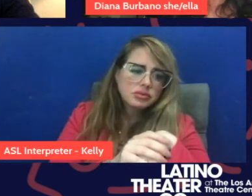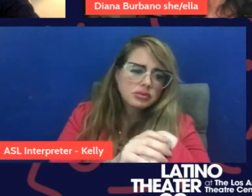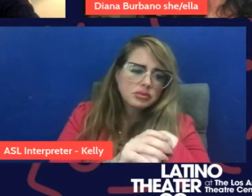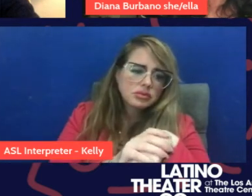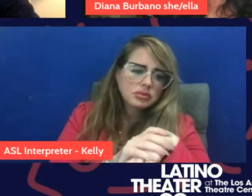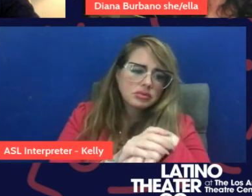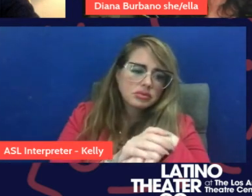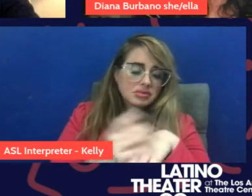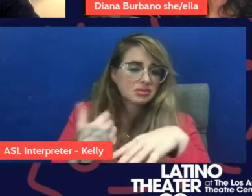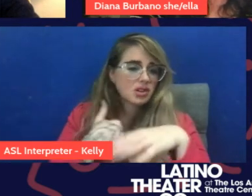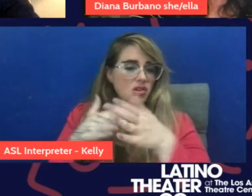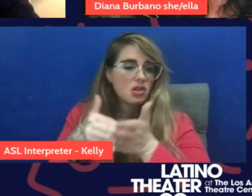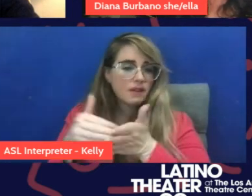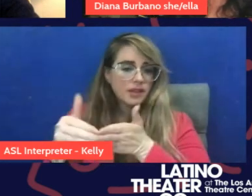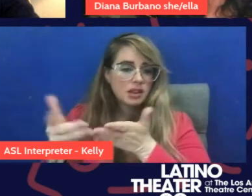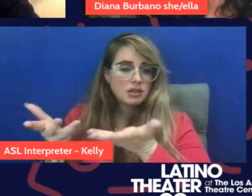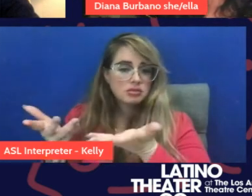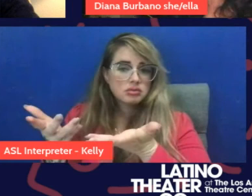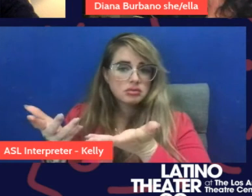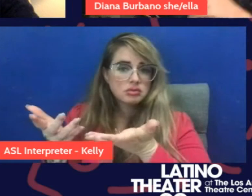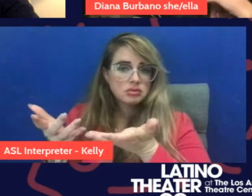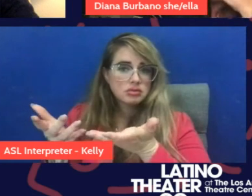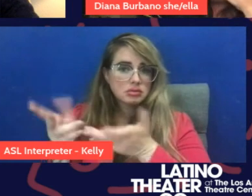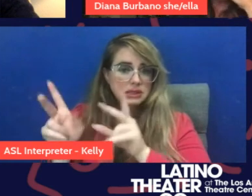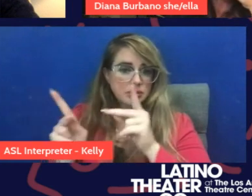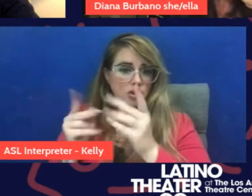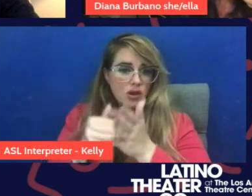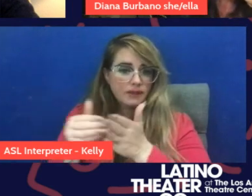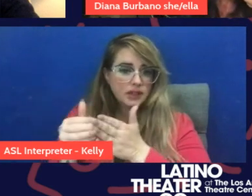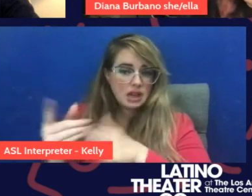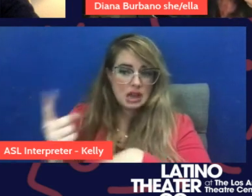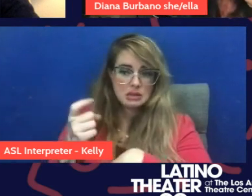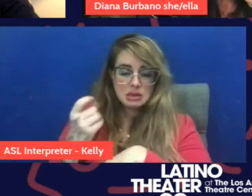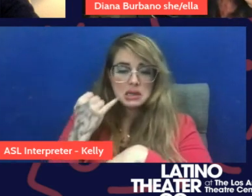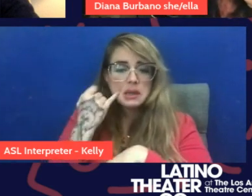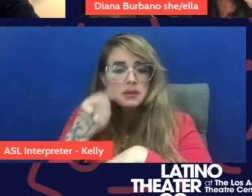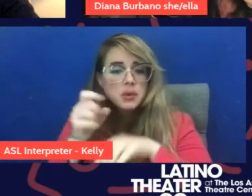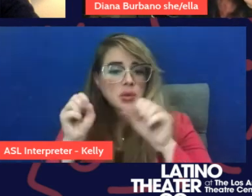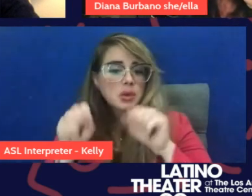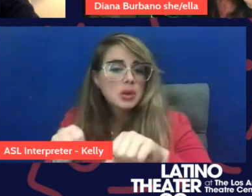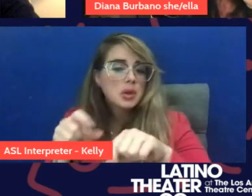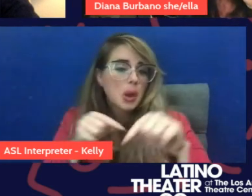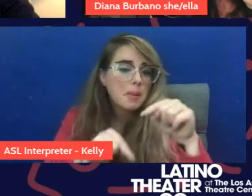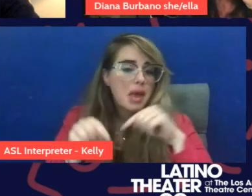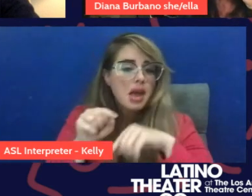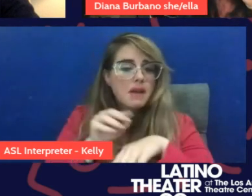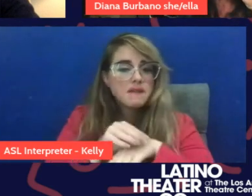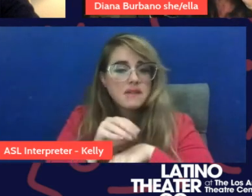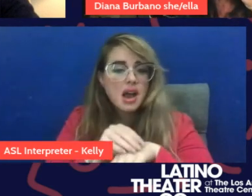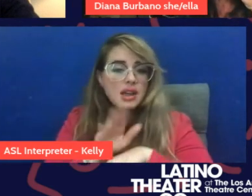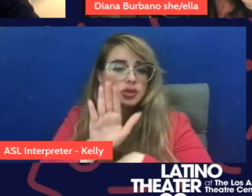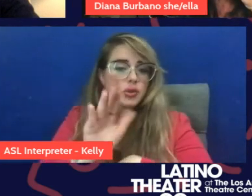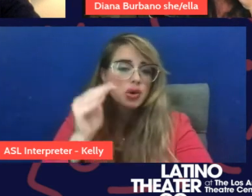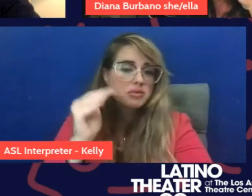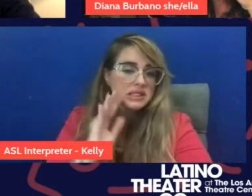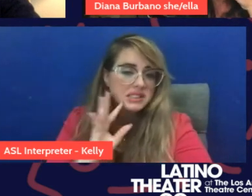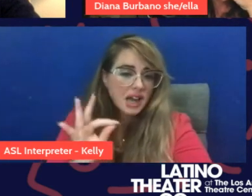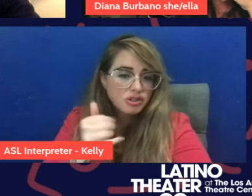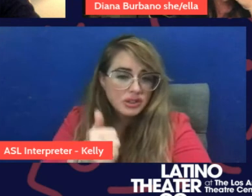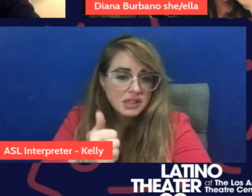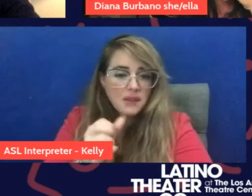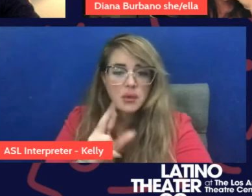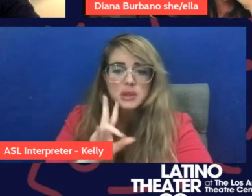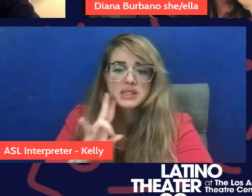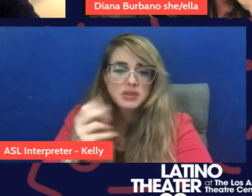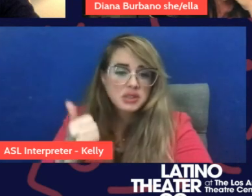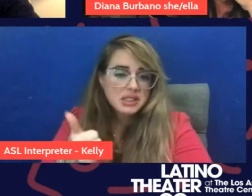I am often asked, you know, if you could go back and like, you know, give advice to your like 9-year-old self or 7-year-old